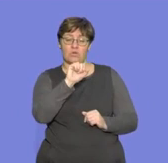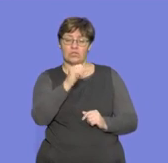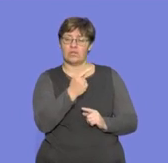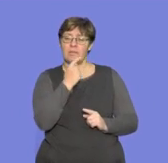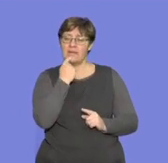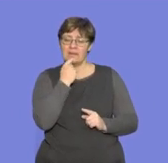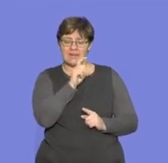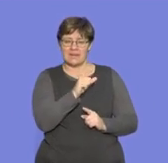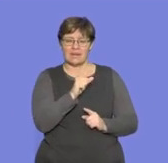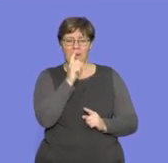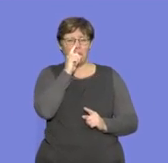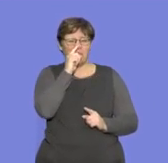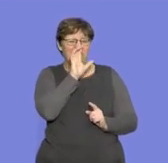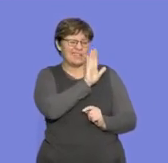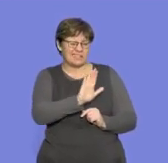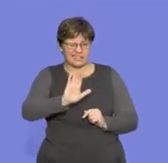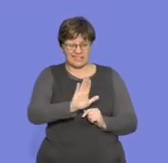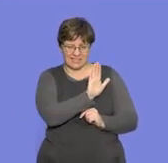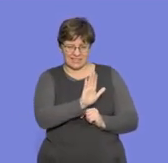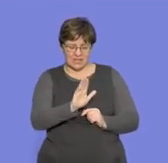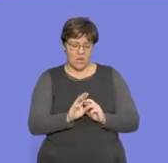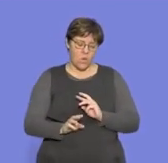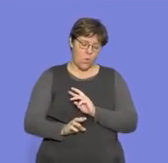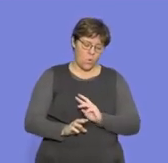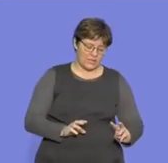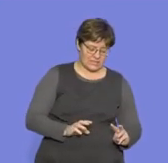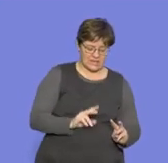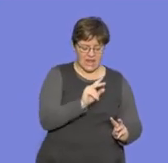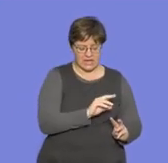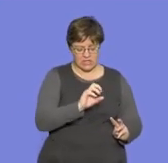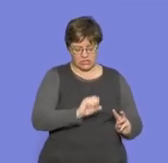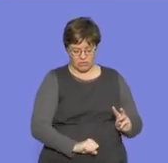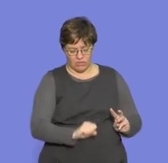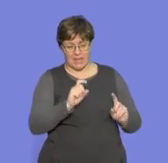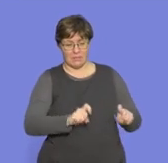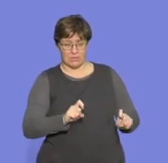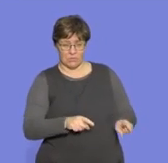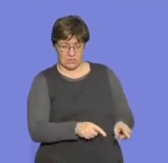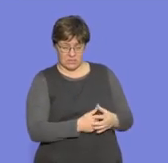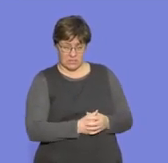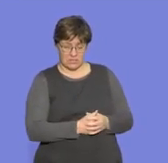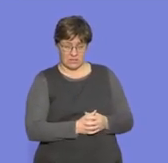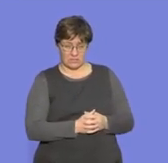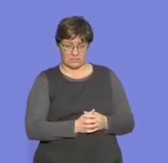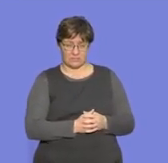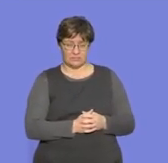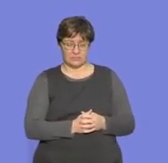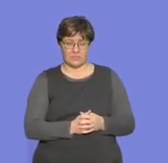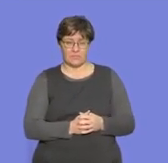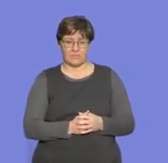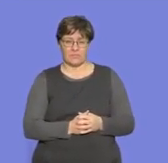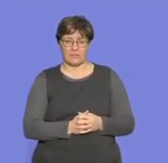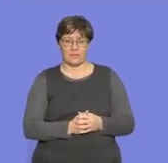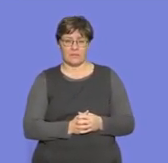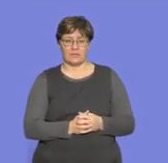area that's western and indicated towards the here southern along the parts of western Cape. and towards the southern So it's the southern parts and the of southern, Cape. southwestern So parts it's the of southern the and the Cape southern, province. southwestern